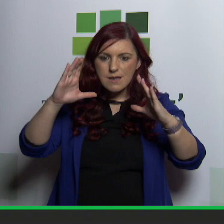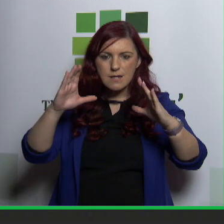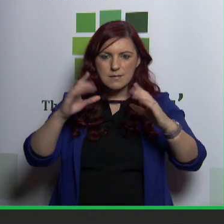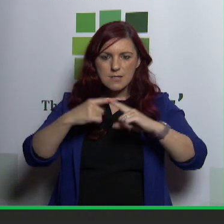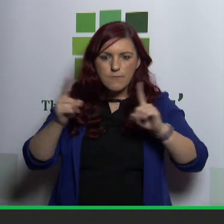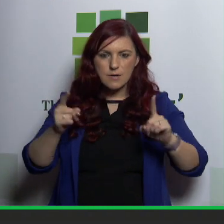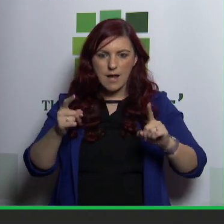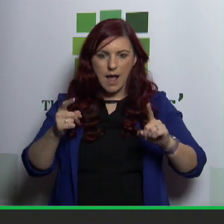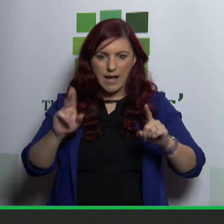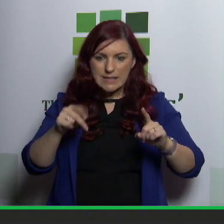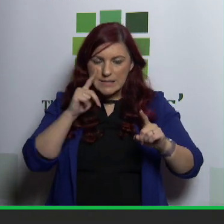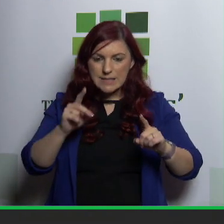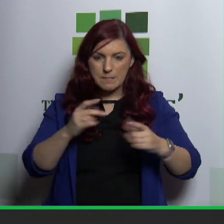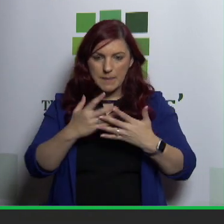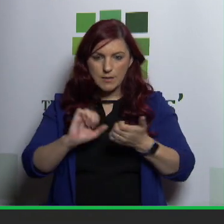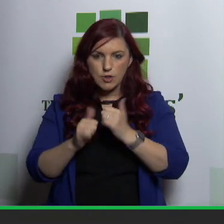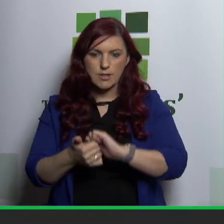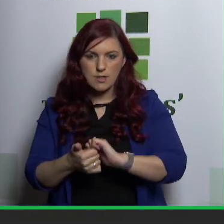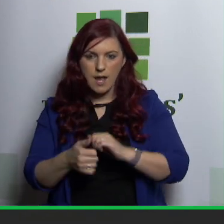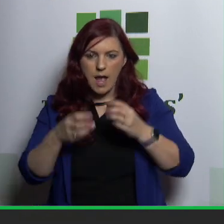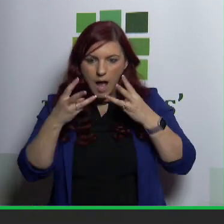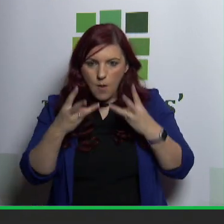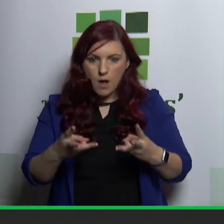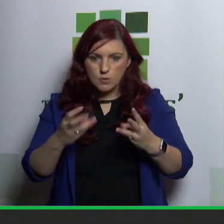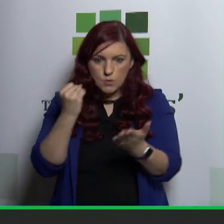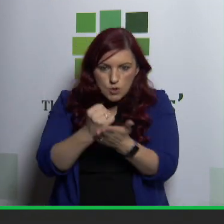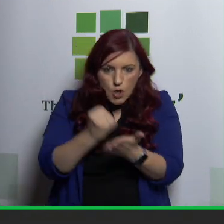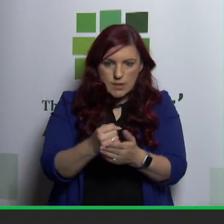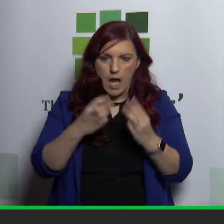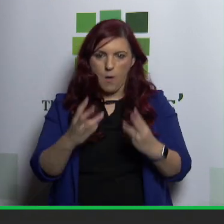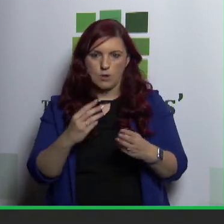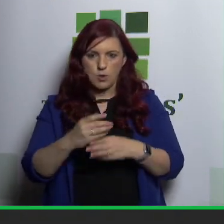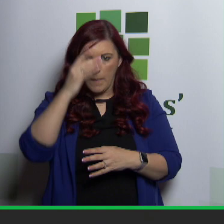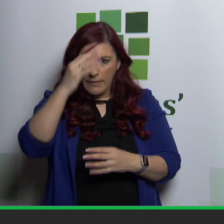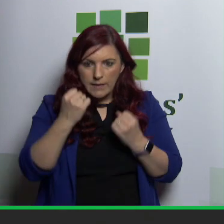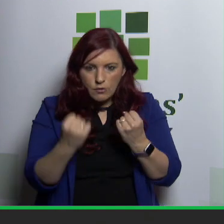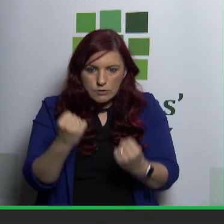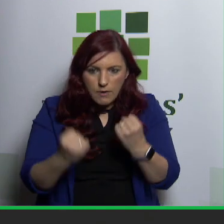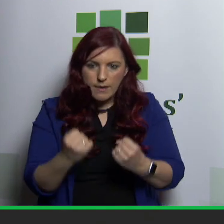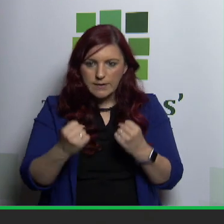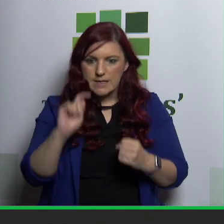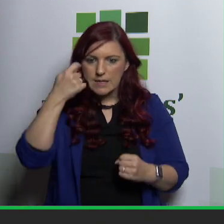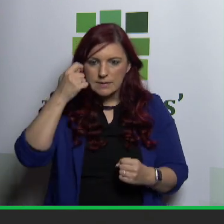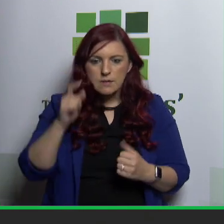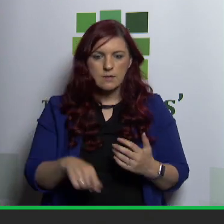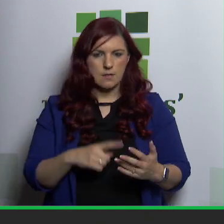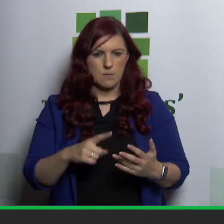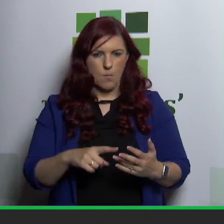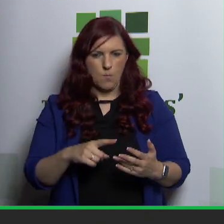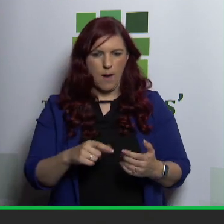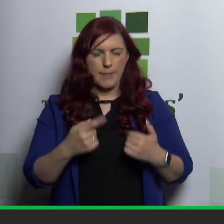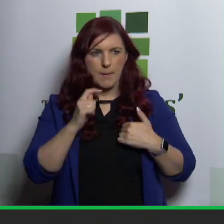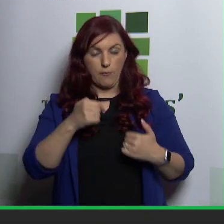serious changes in my life, and I want to put my head into the books. I want to do my 30 test. Where I think I get stigmatised